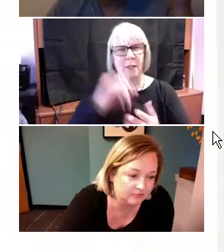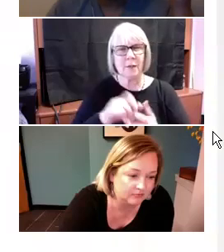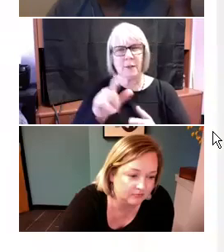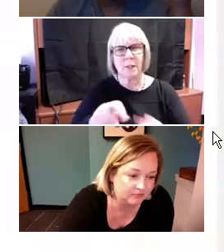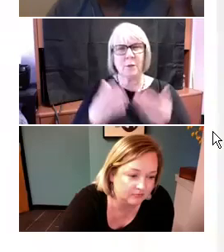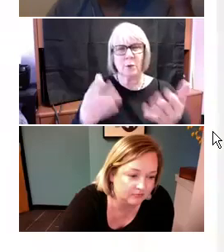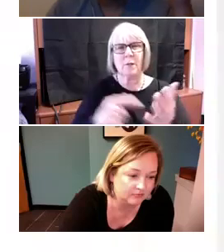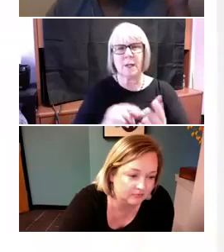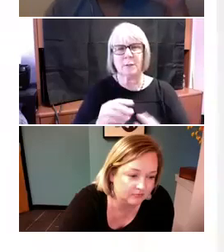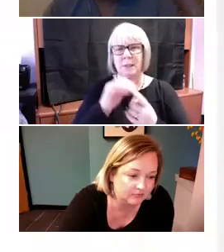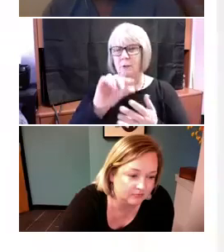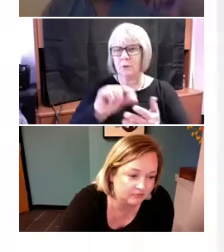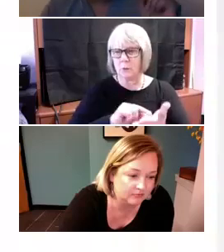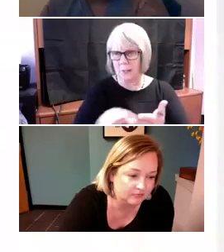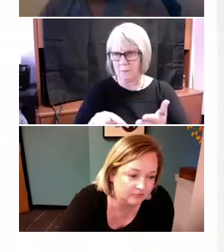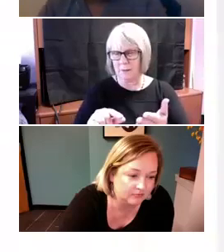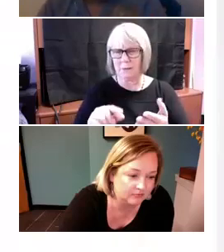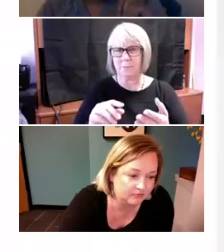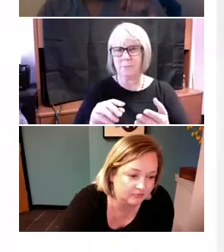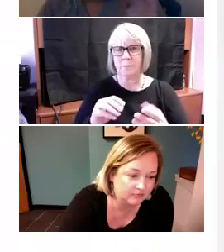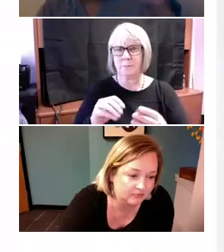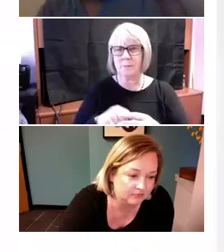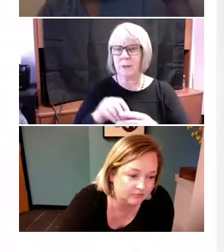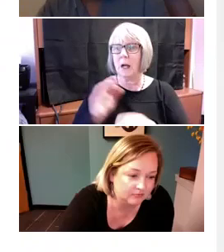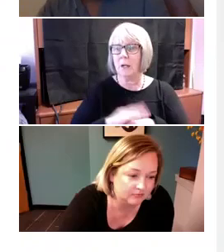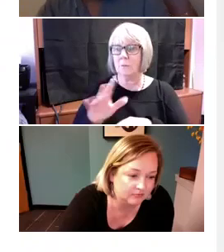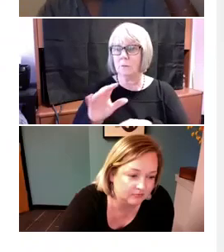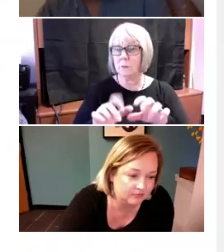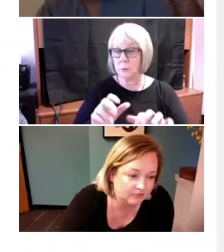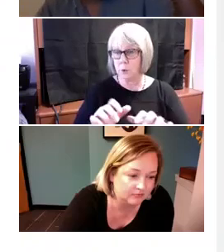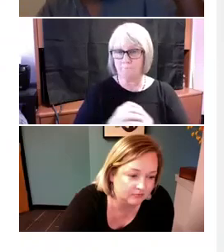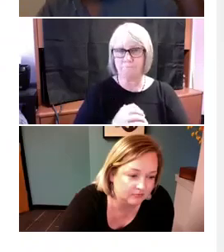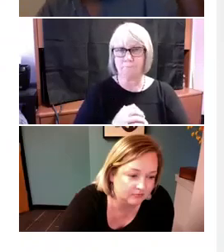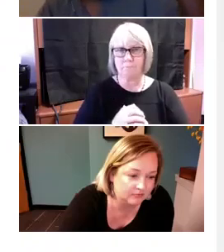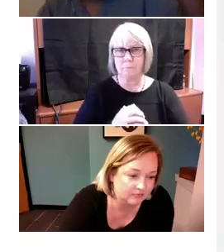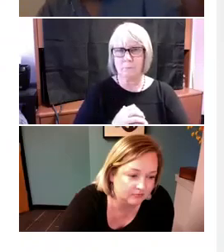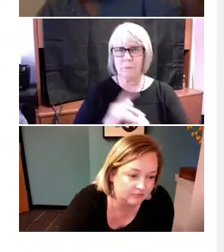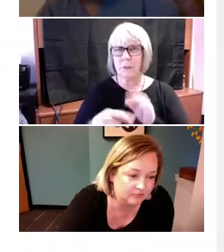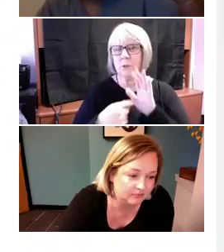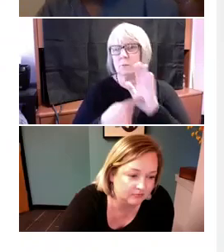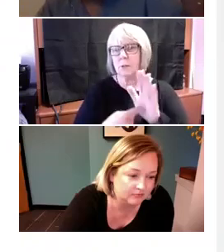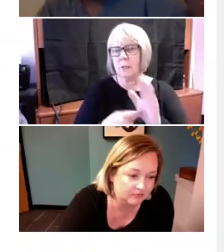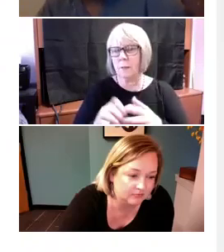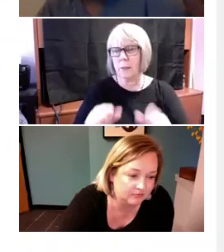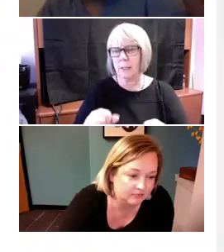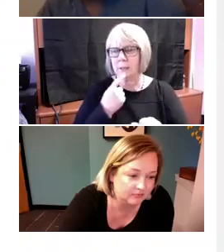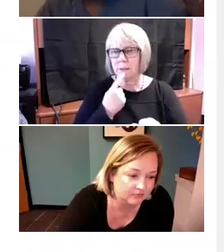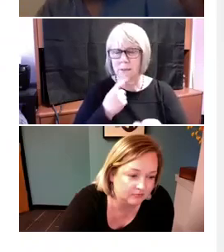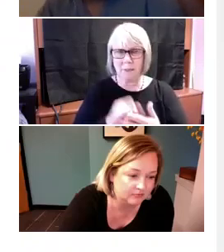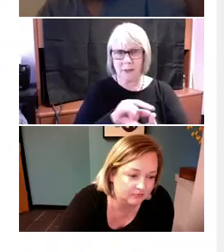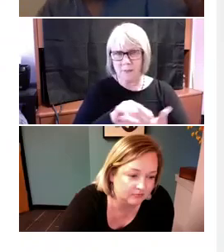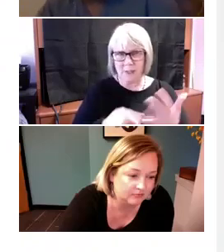particular graph in your computer, right? We need to represent such that we can say that these